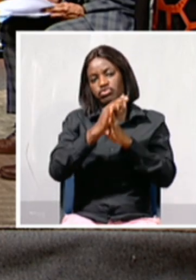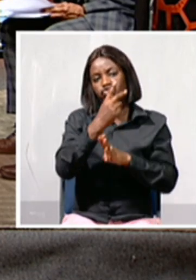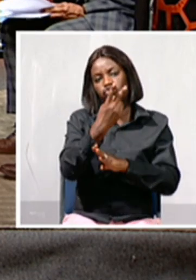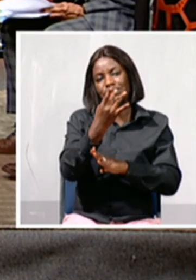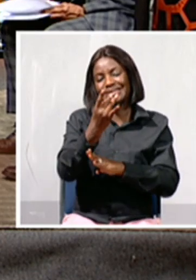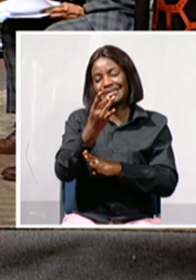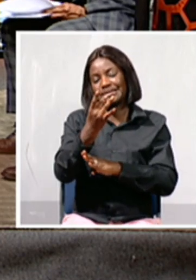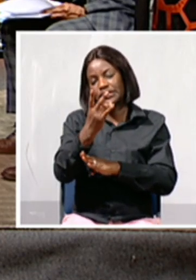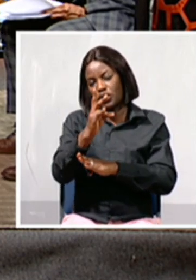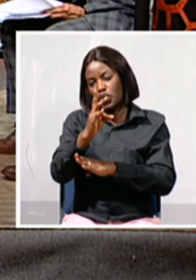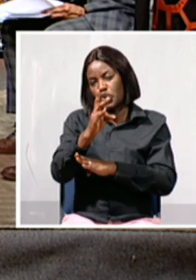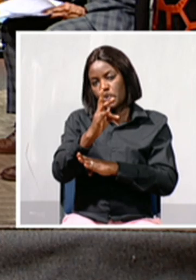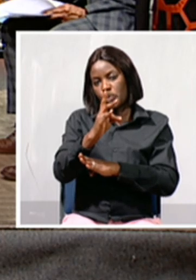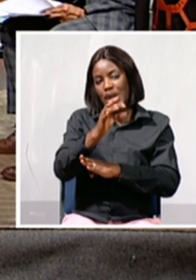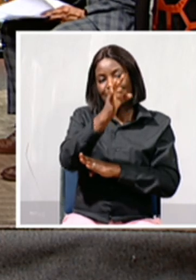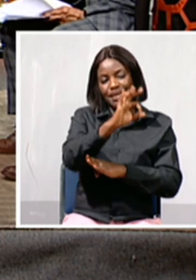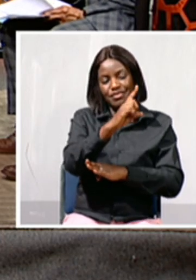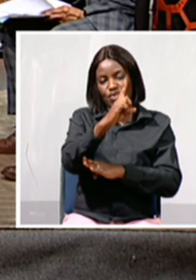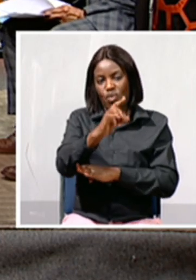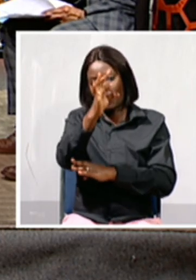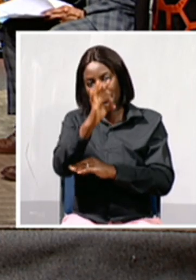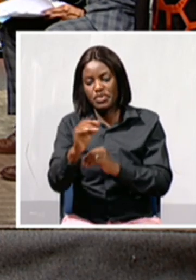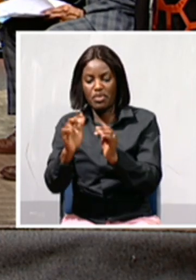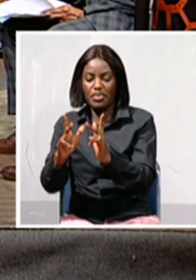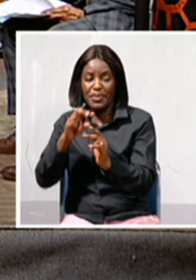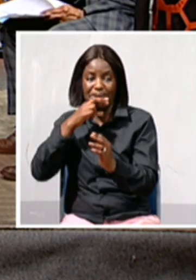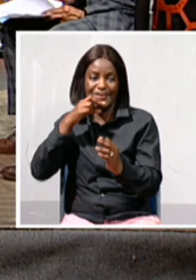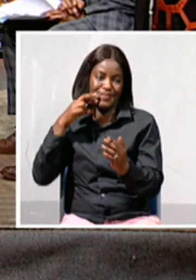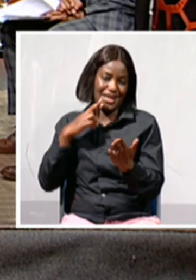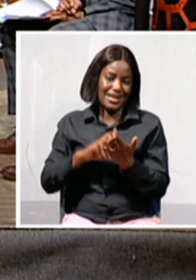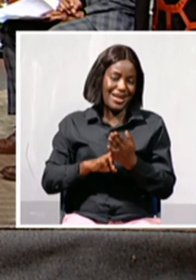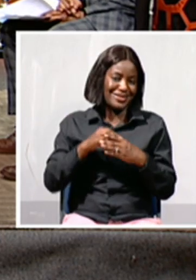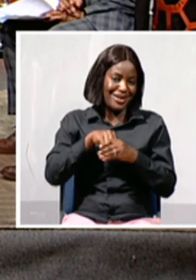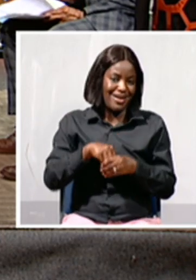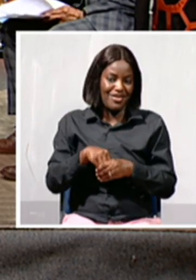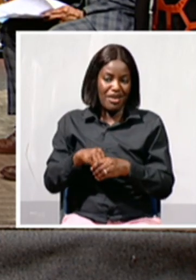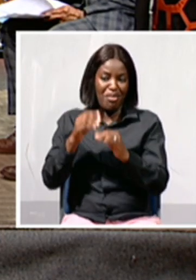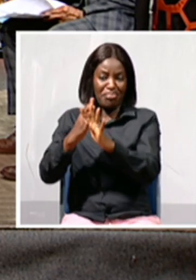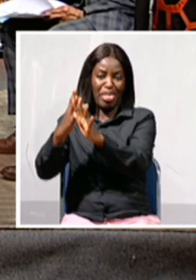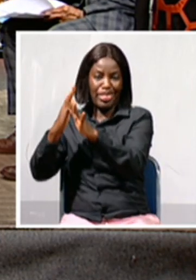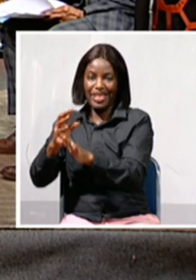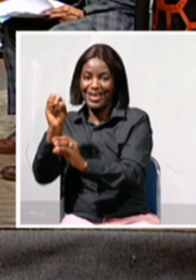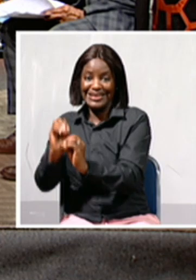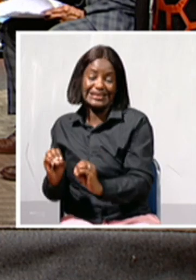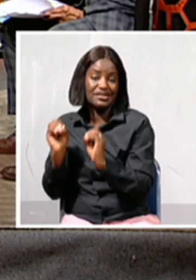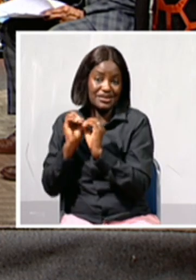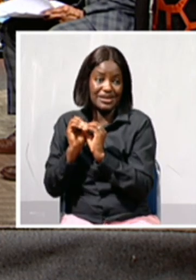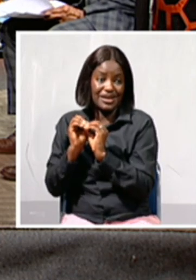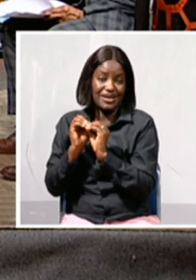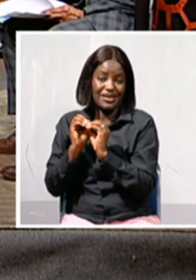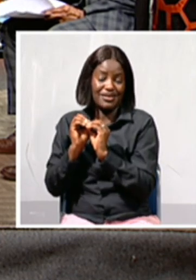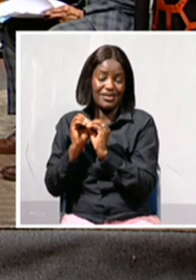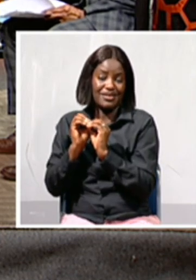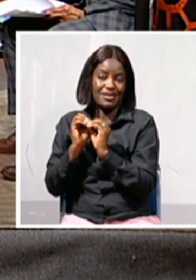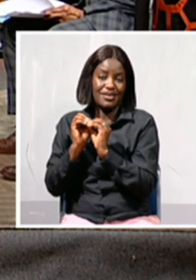from 91% of those eligible to vote who had registered will turn out. The fact is 91% did turn out to register to